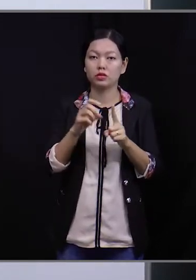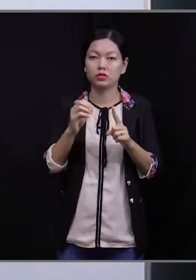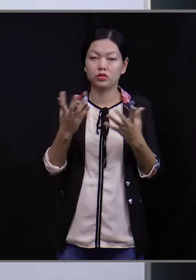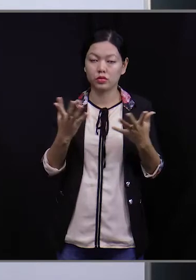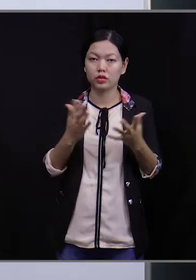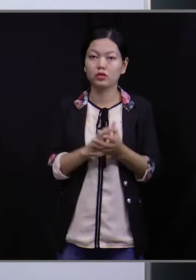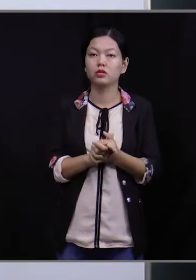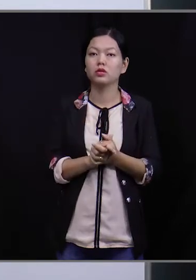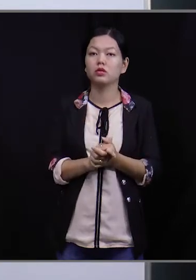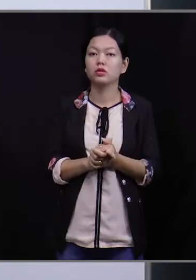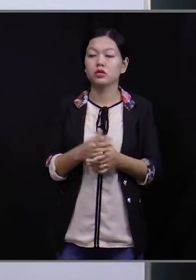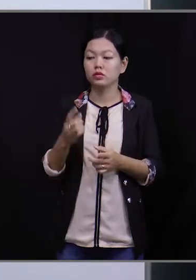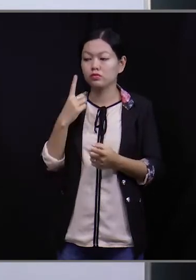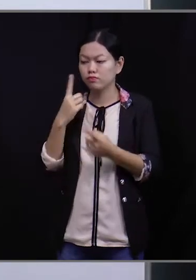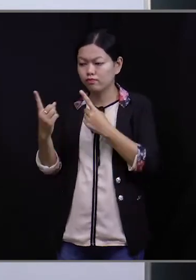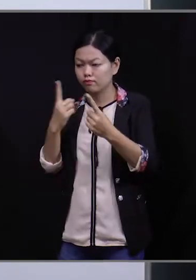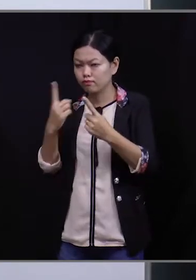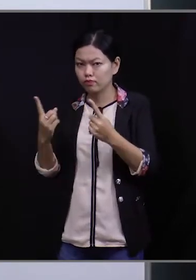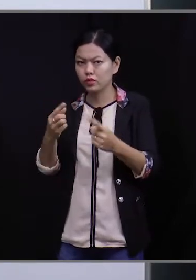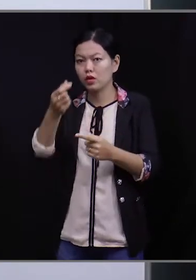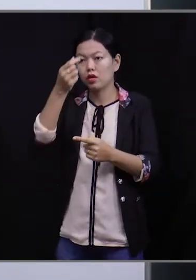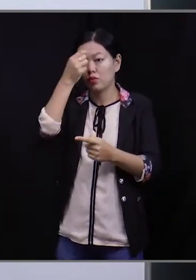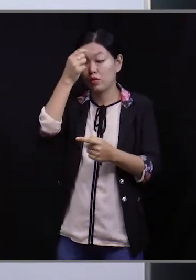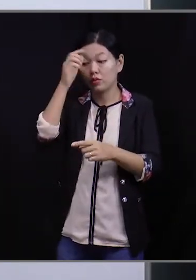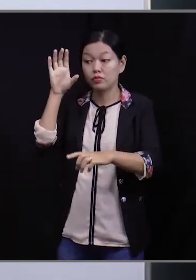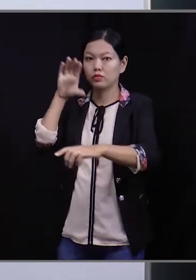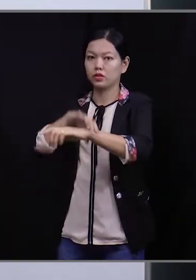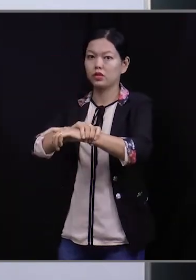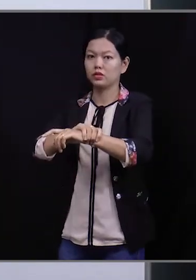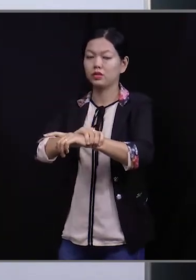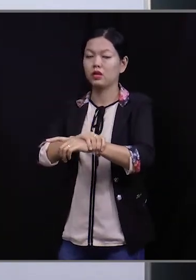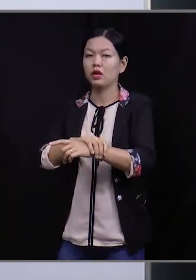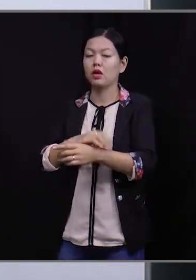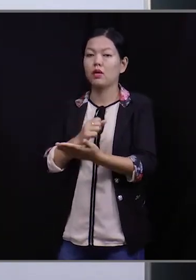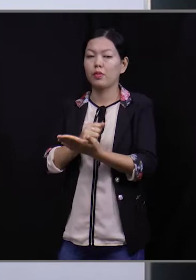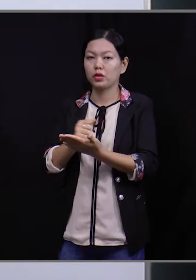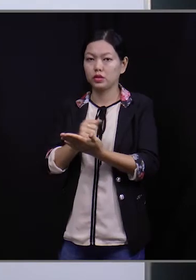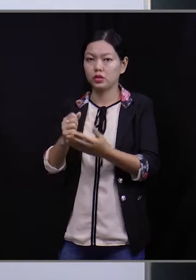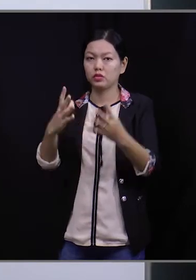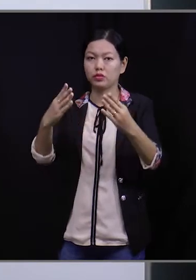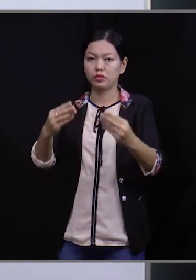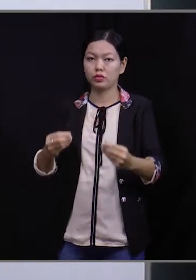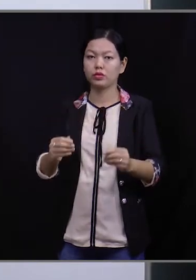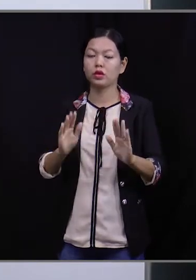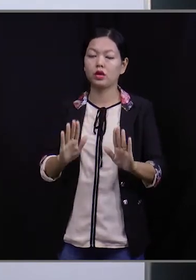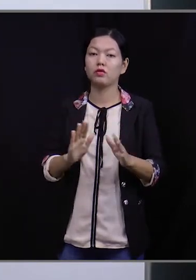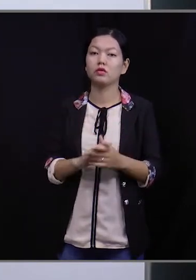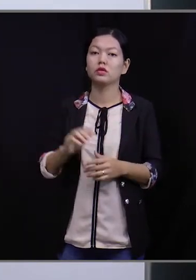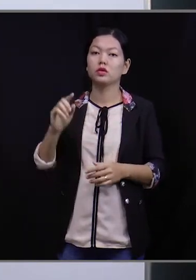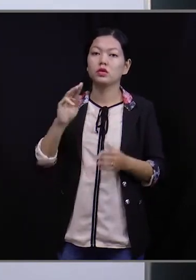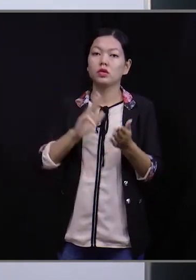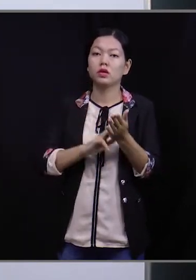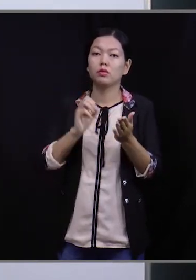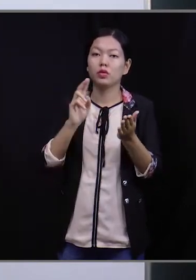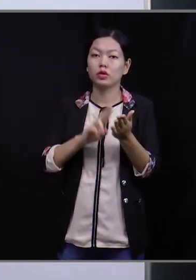to identify the problem and make the correction. So monetary policy is one. And this